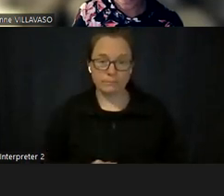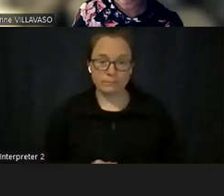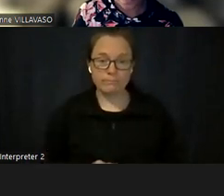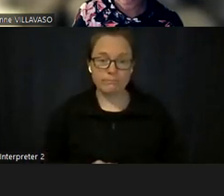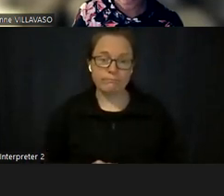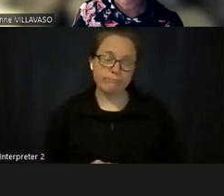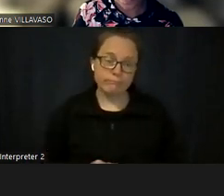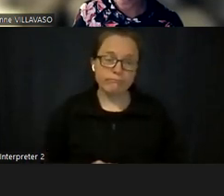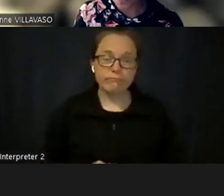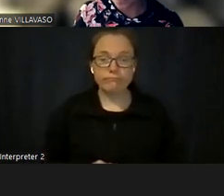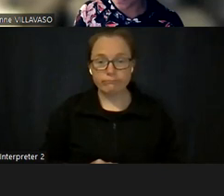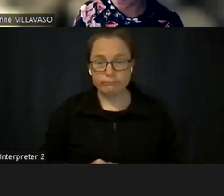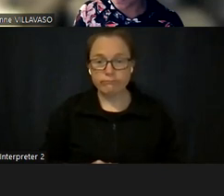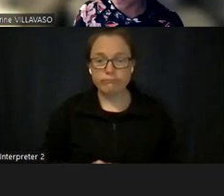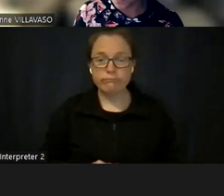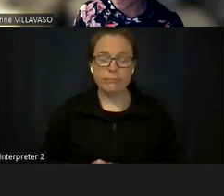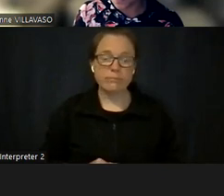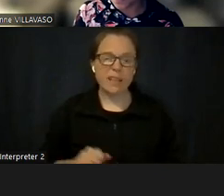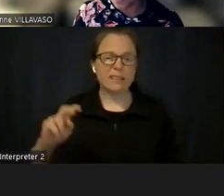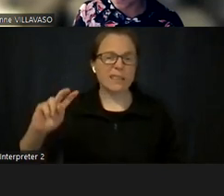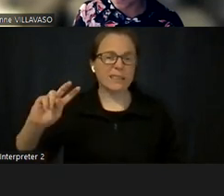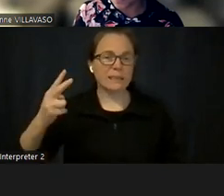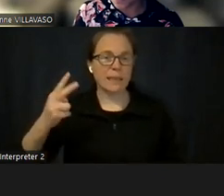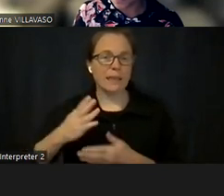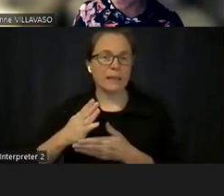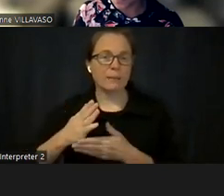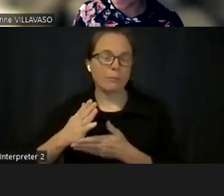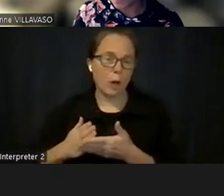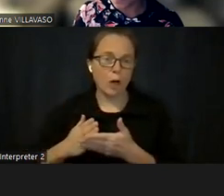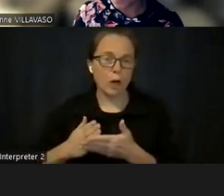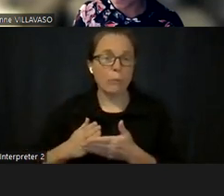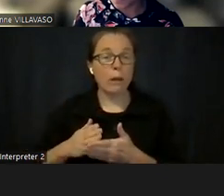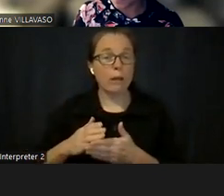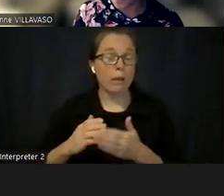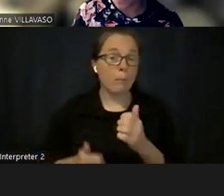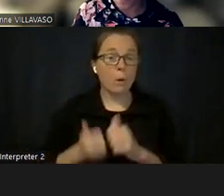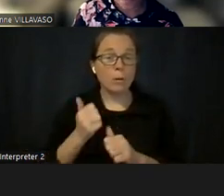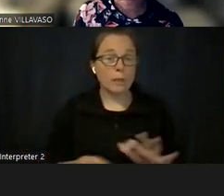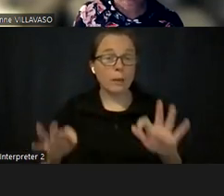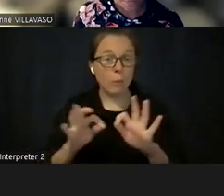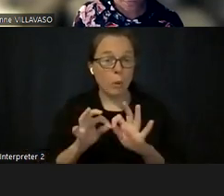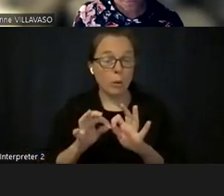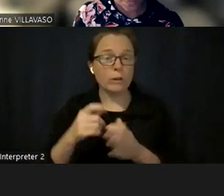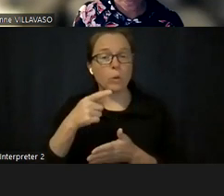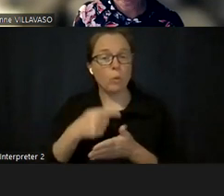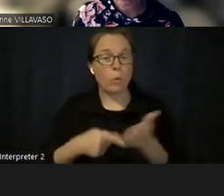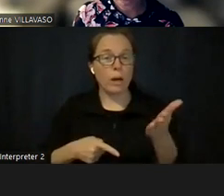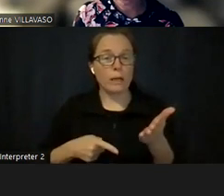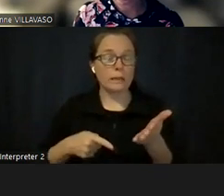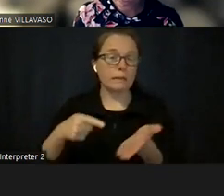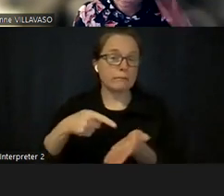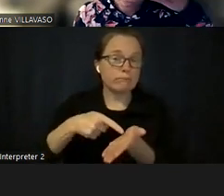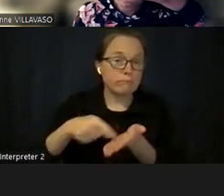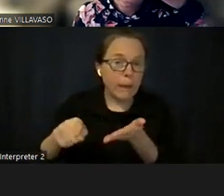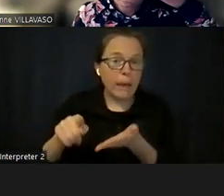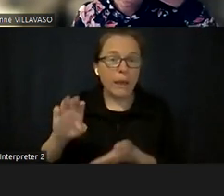secondary part of it. The primary part is, as Commissioner Cherie mentioned, the compensation package, which might include